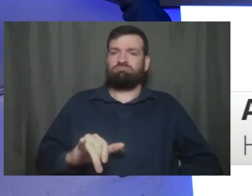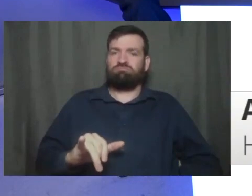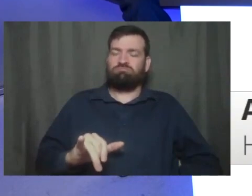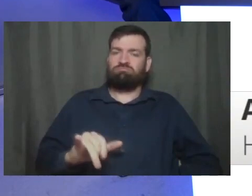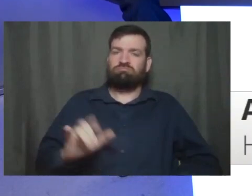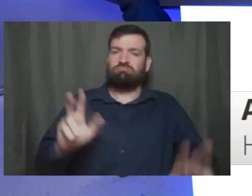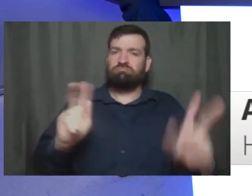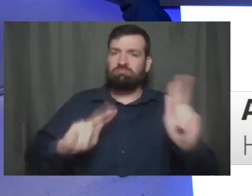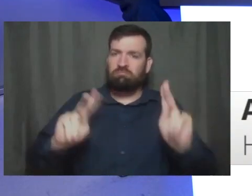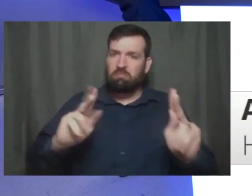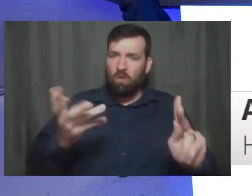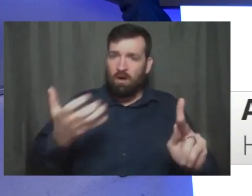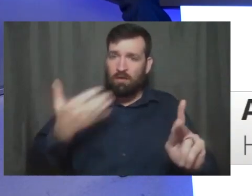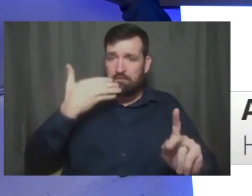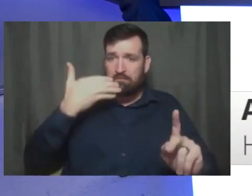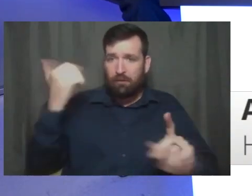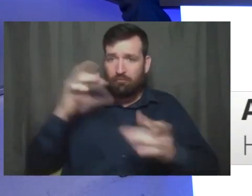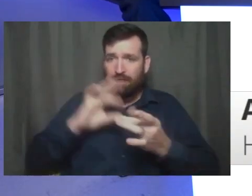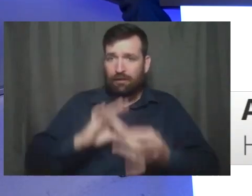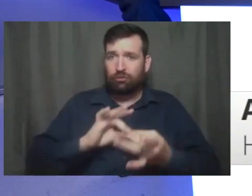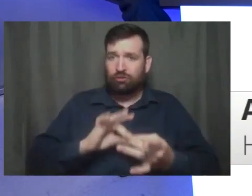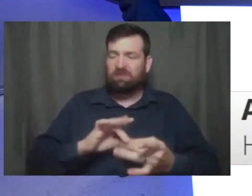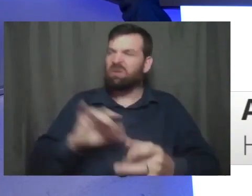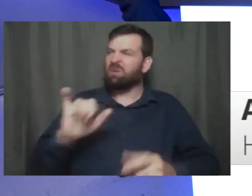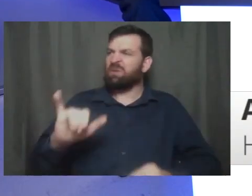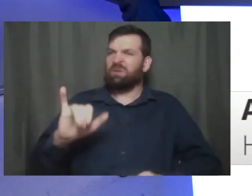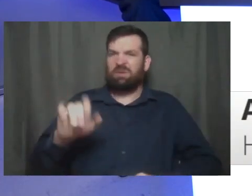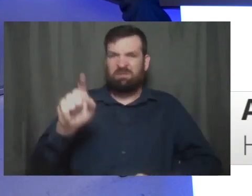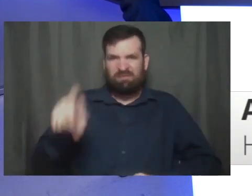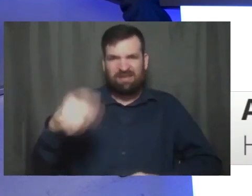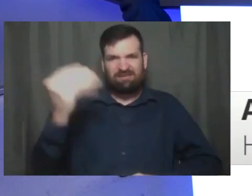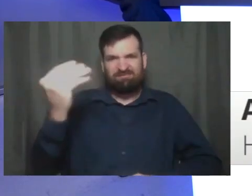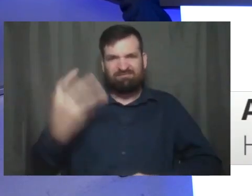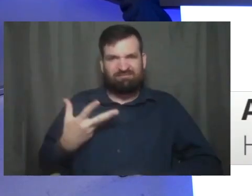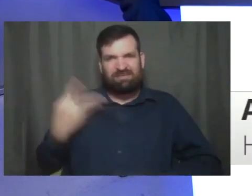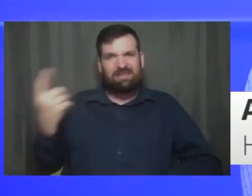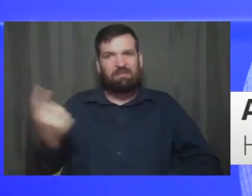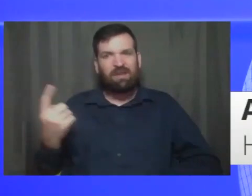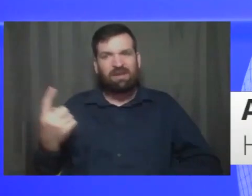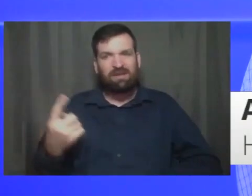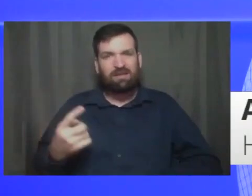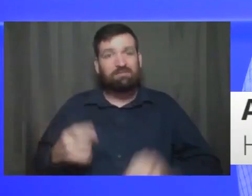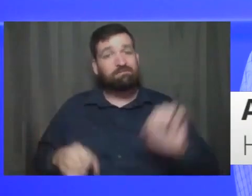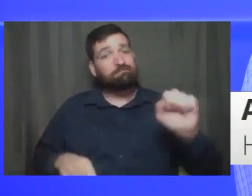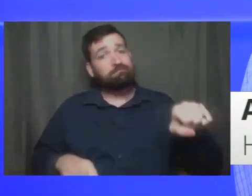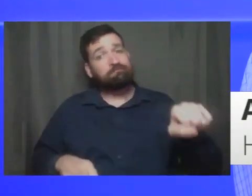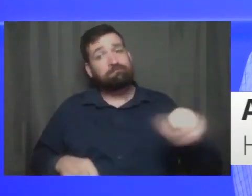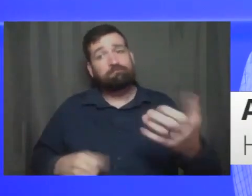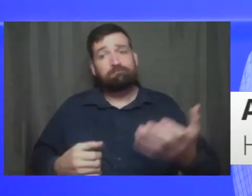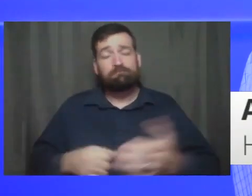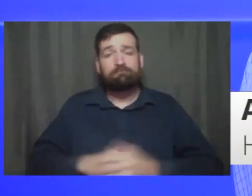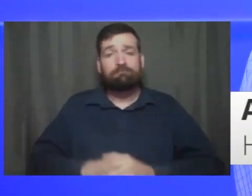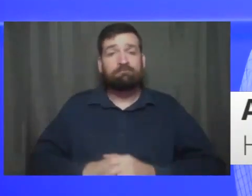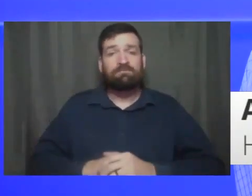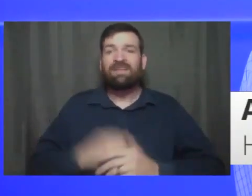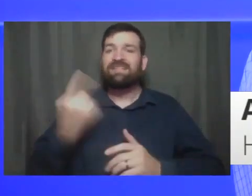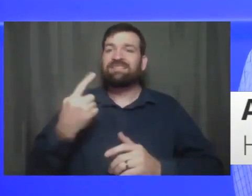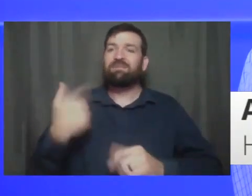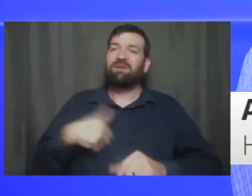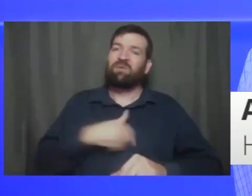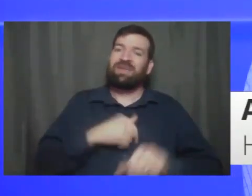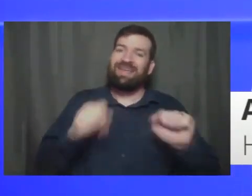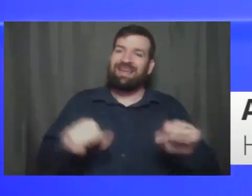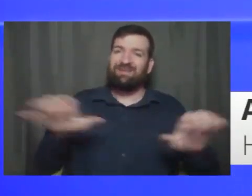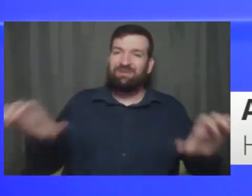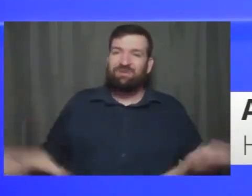better relationships in their life. That must tell us something. Yeah, it's maybe something we can do, right? Yeah. To say. You have